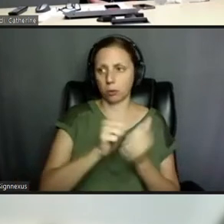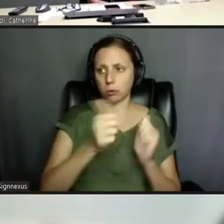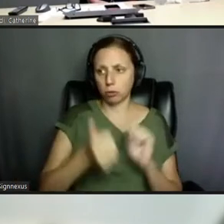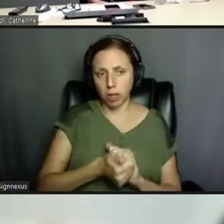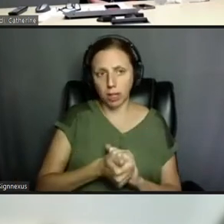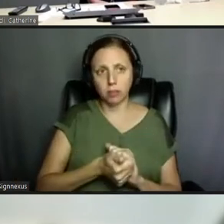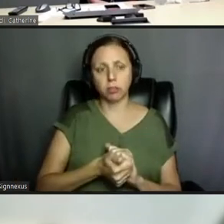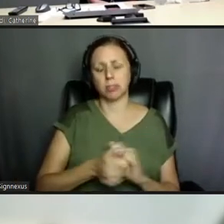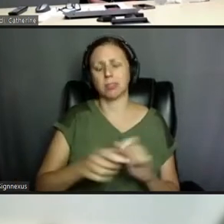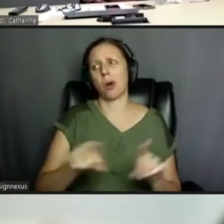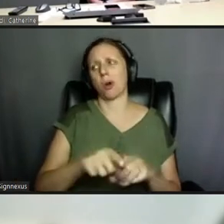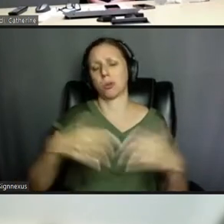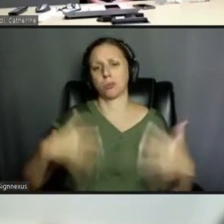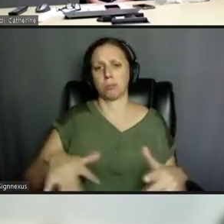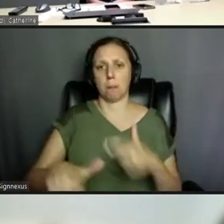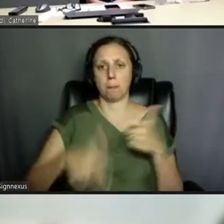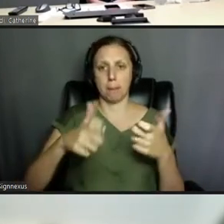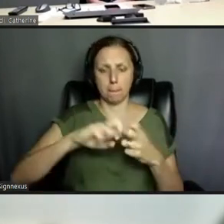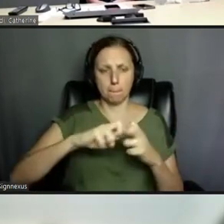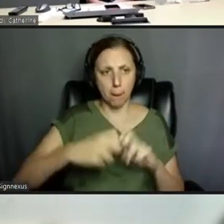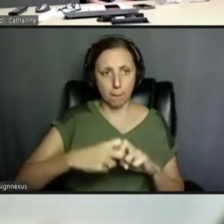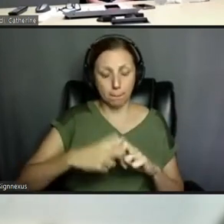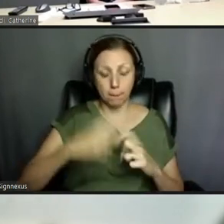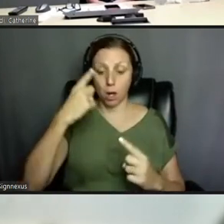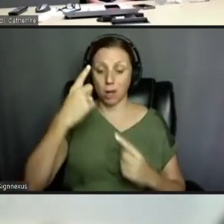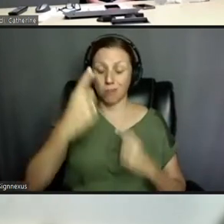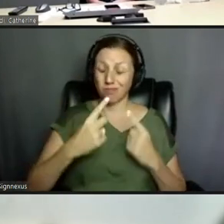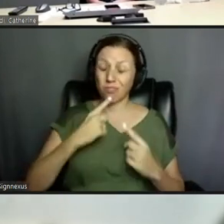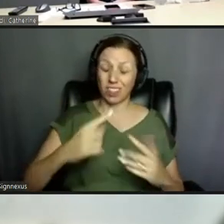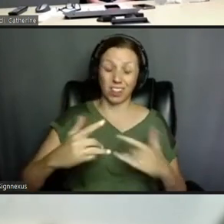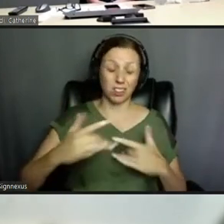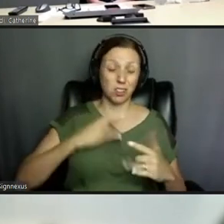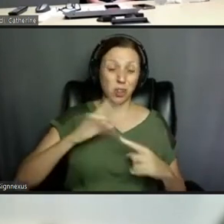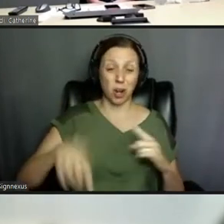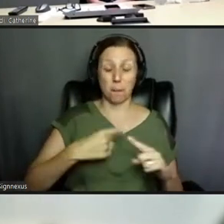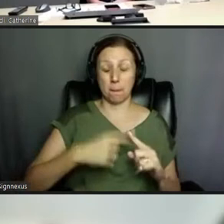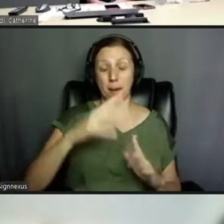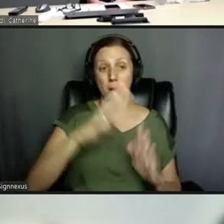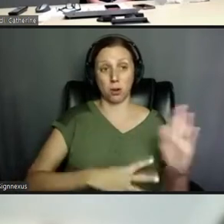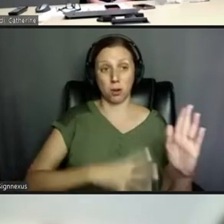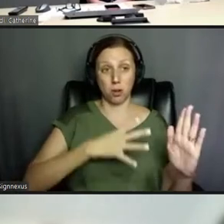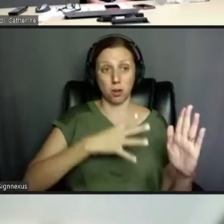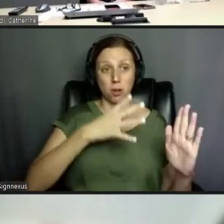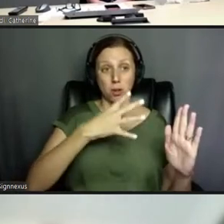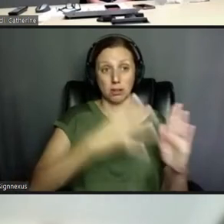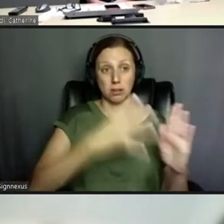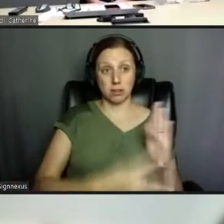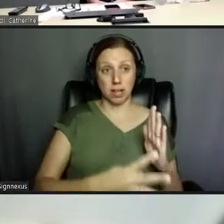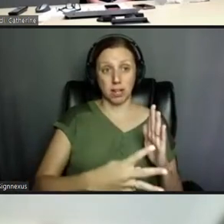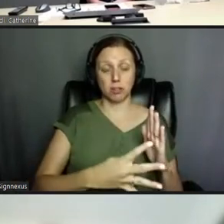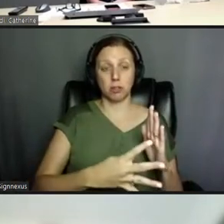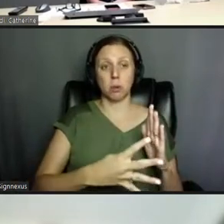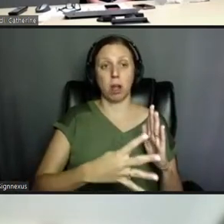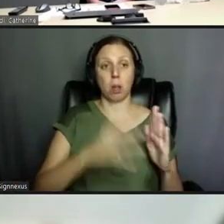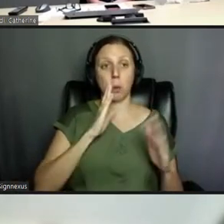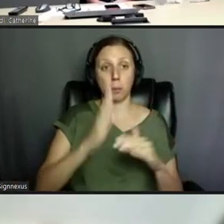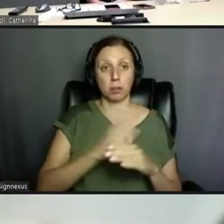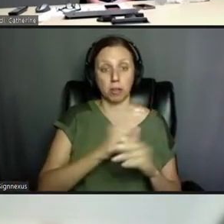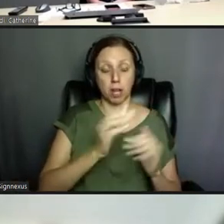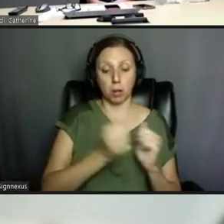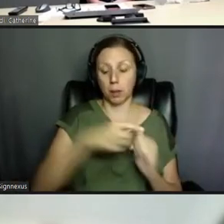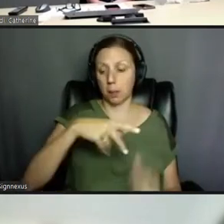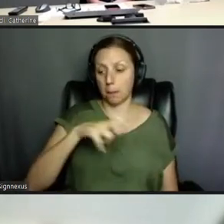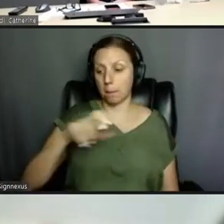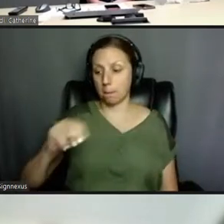big issues. I'm concerned about the train schedule being split between Penn and Grand Central, which reduces the rush hour trains